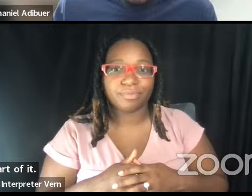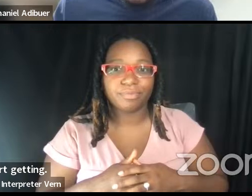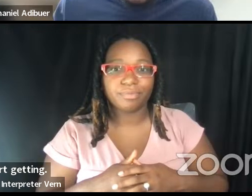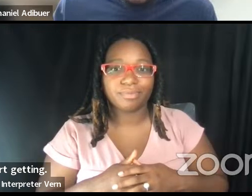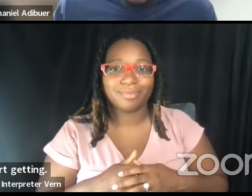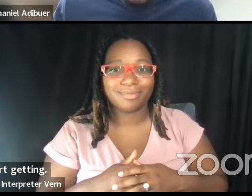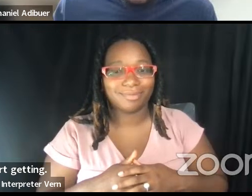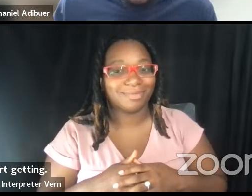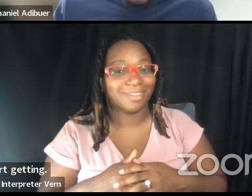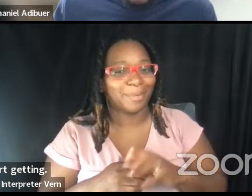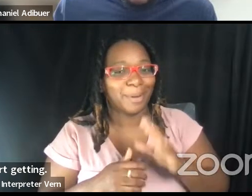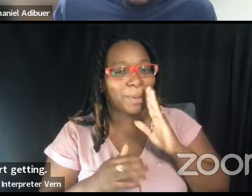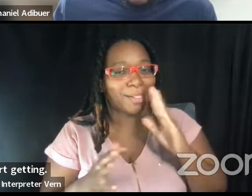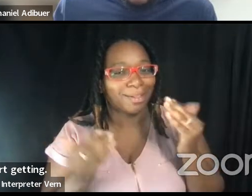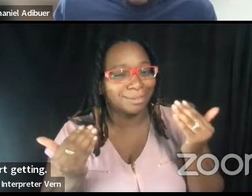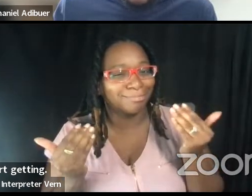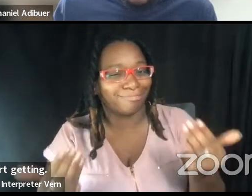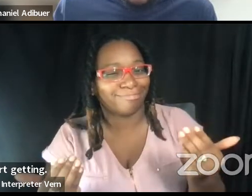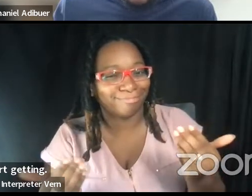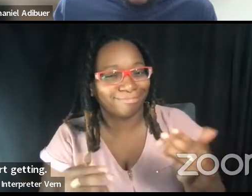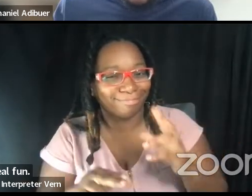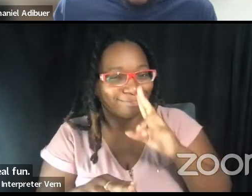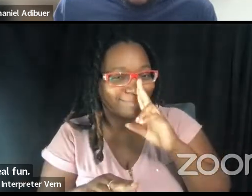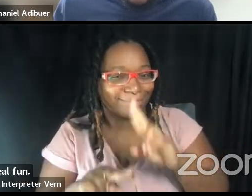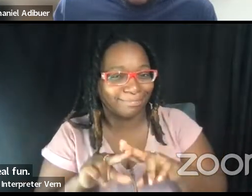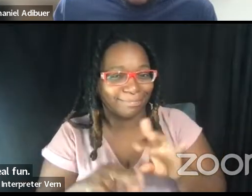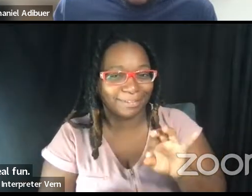fun. Okay.